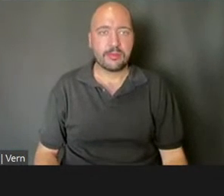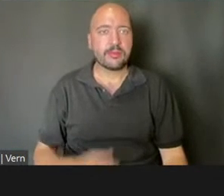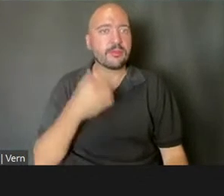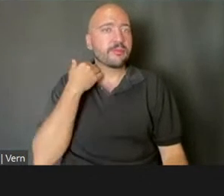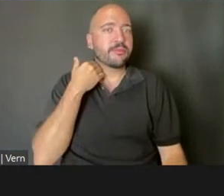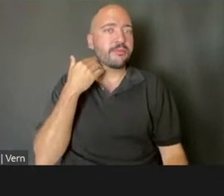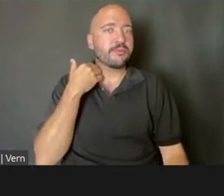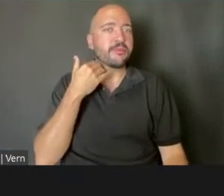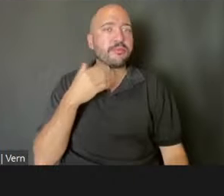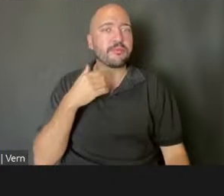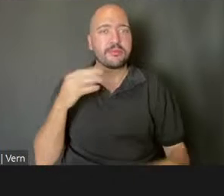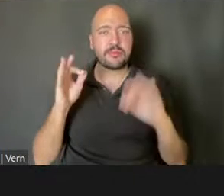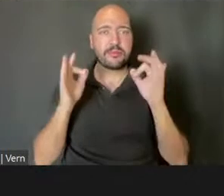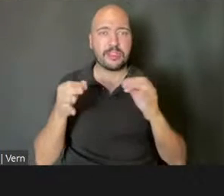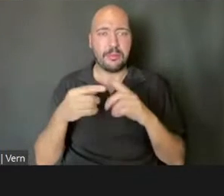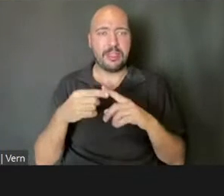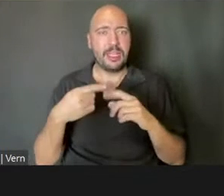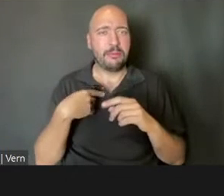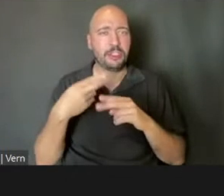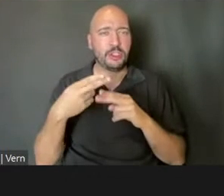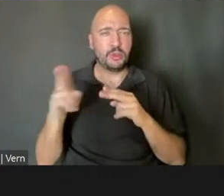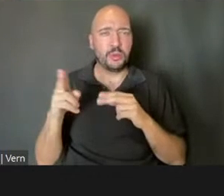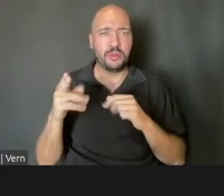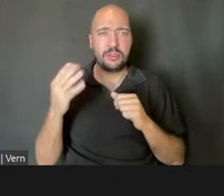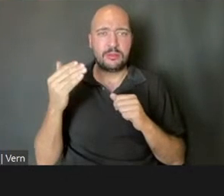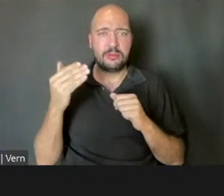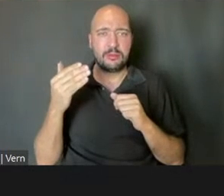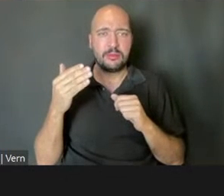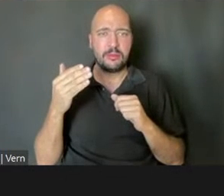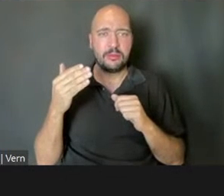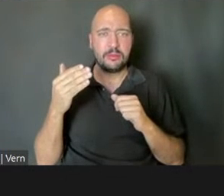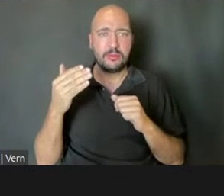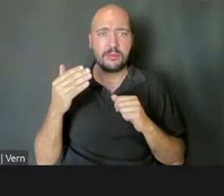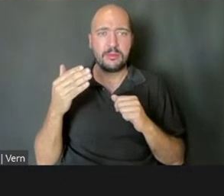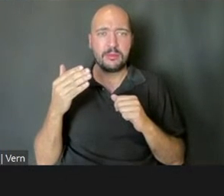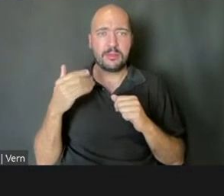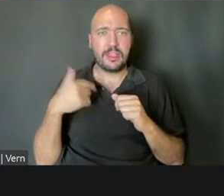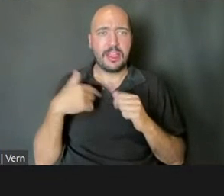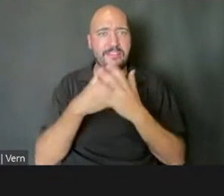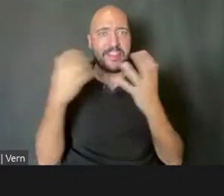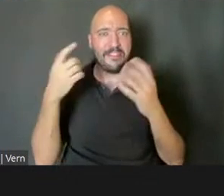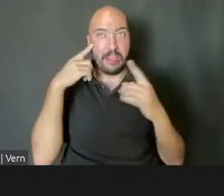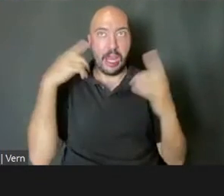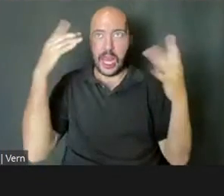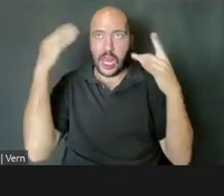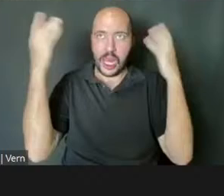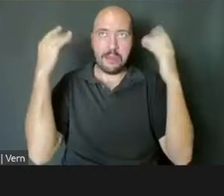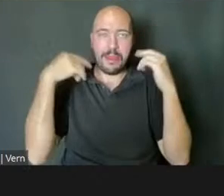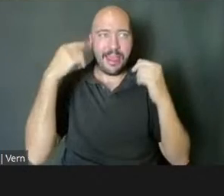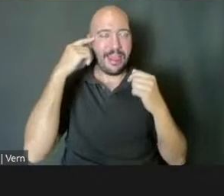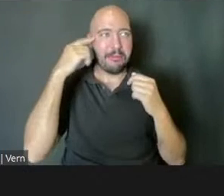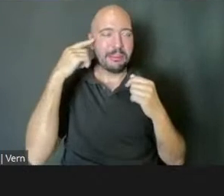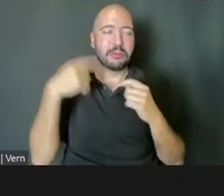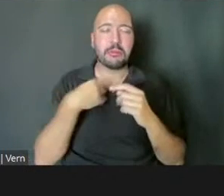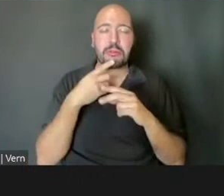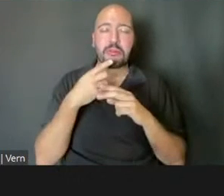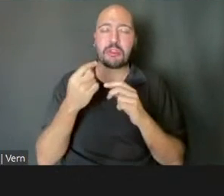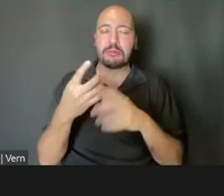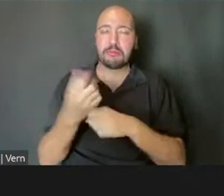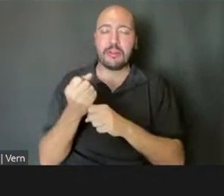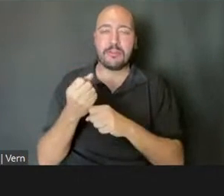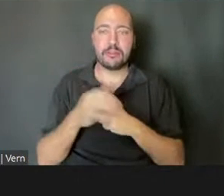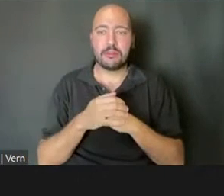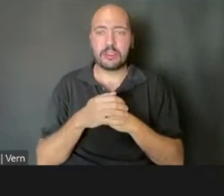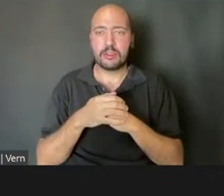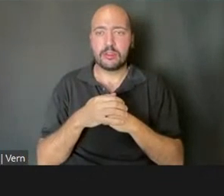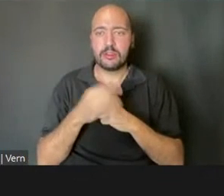Absolutely. And I'll be short just because I have a lot of things rambling around in my head. But